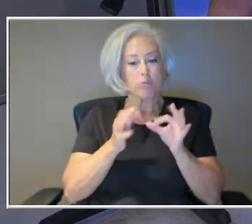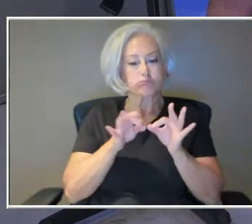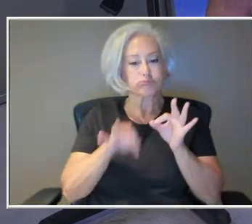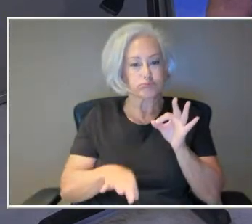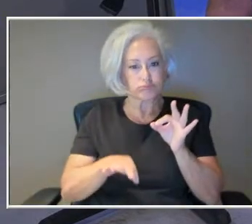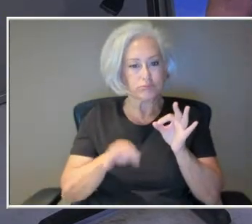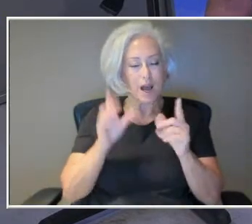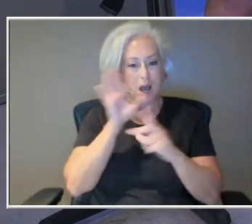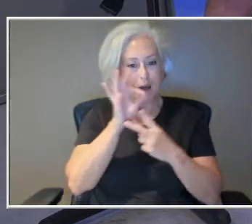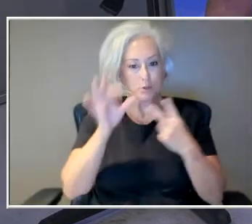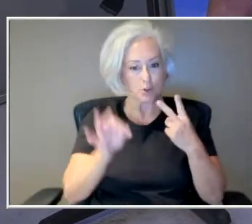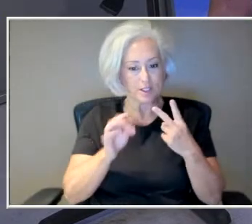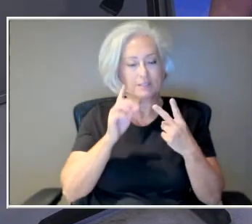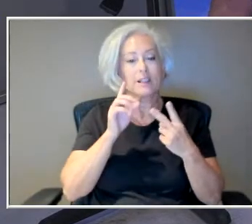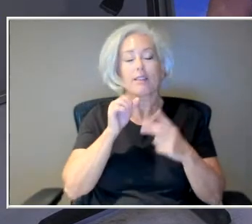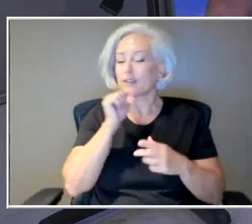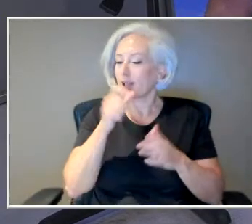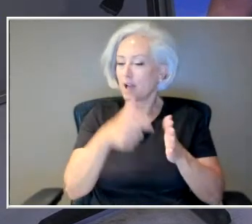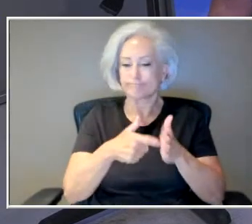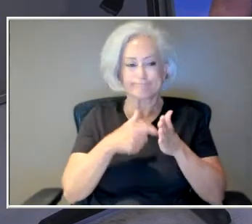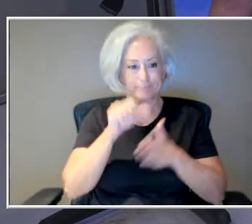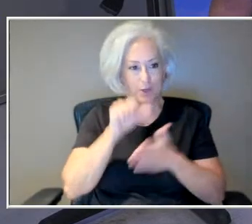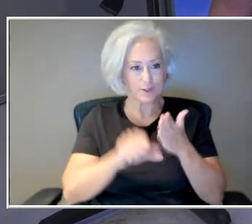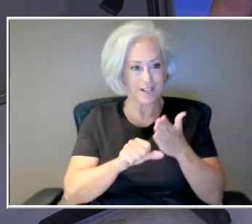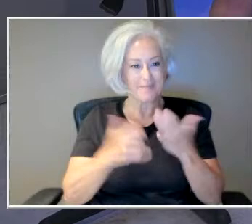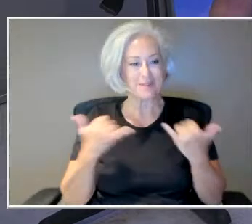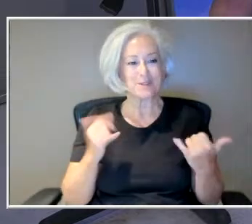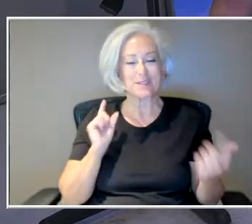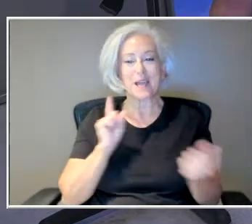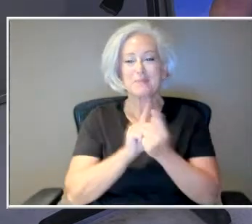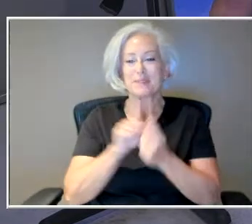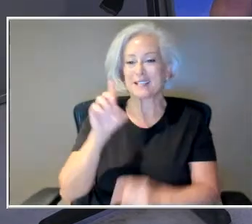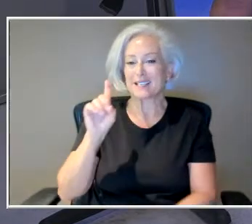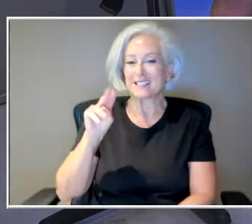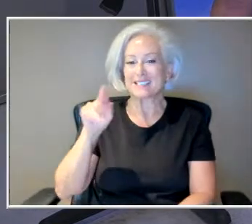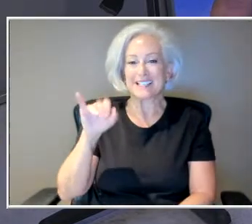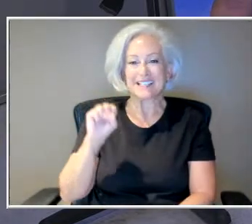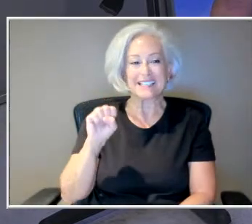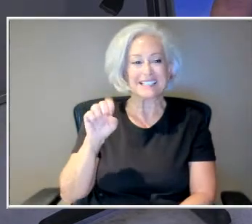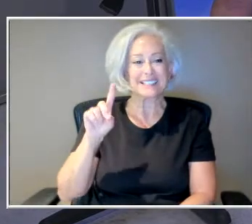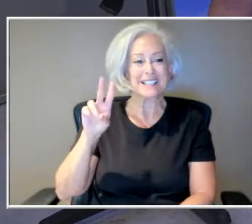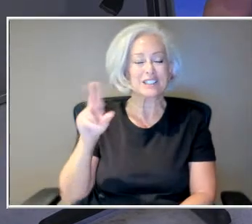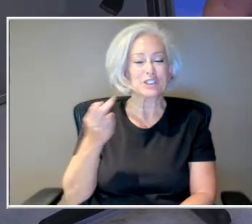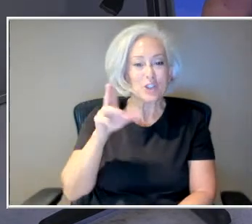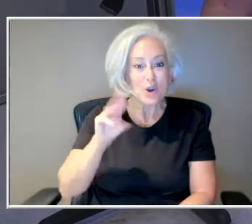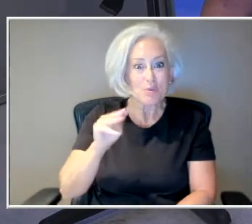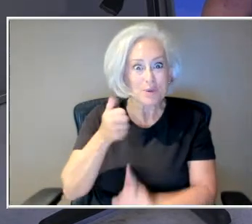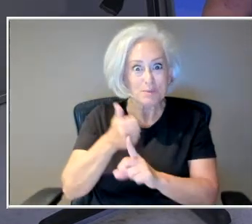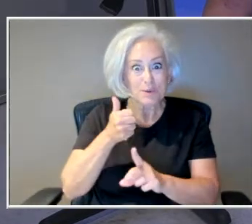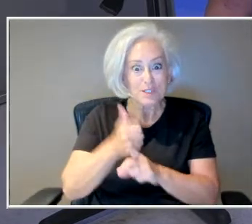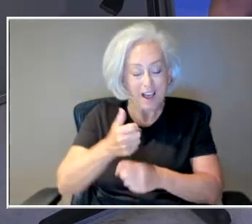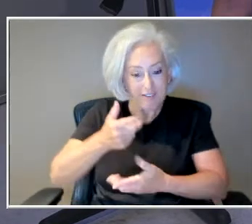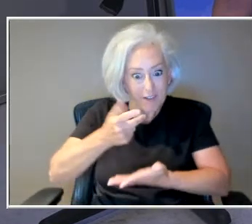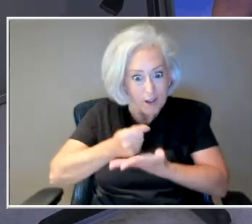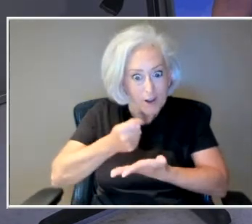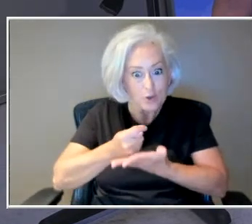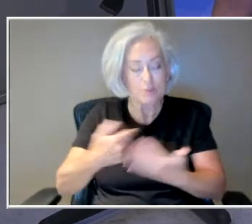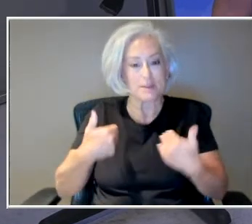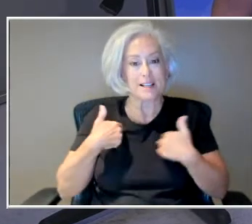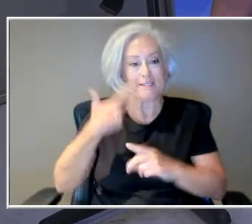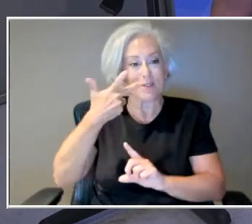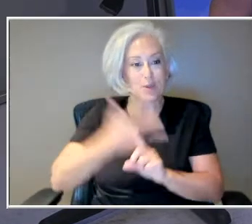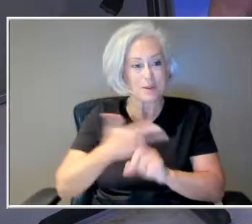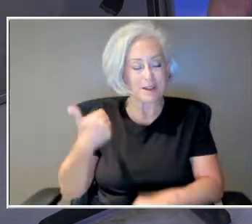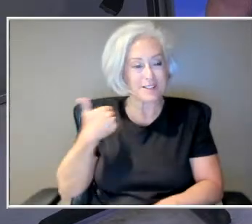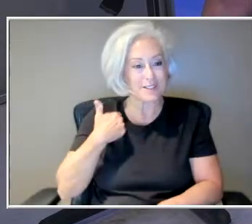Dunham, who was treated for that brain aneurysm just 3 months ago. We're so glad that you're here with us today. How are you feeling? I'm